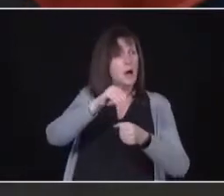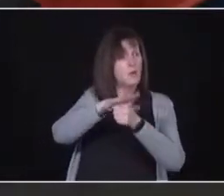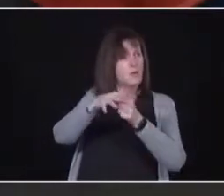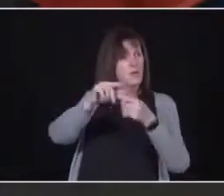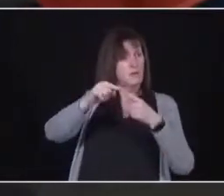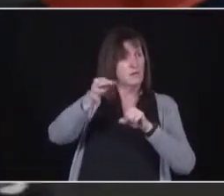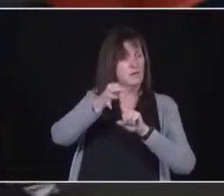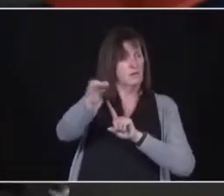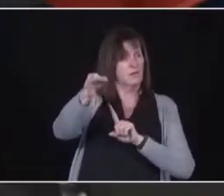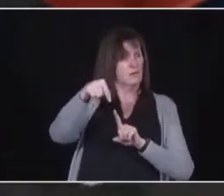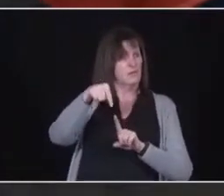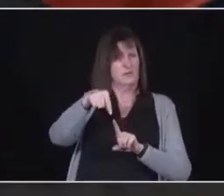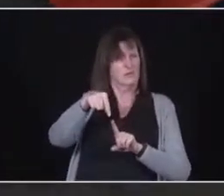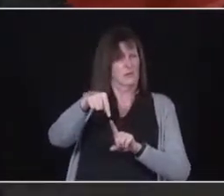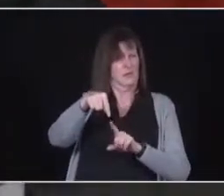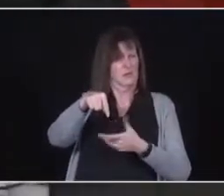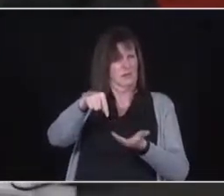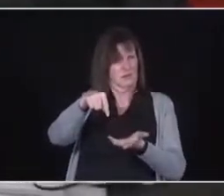of Health.